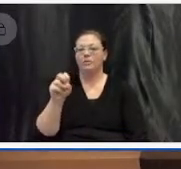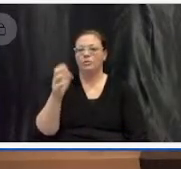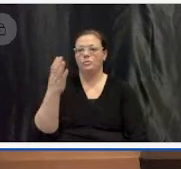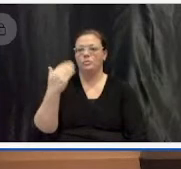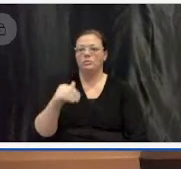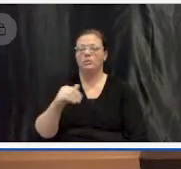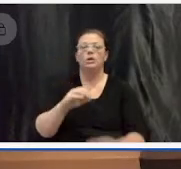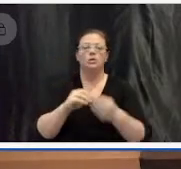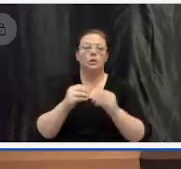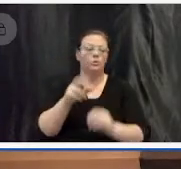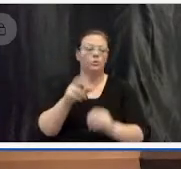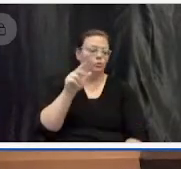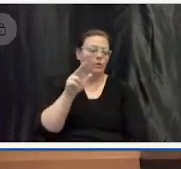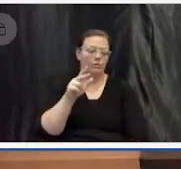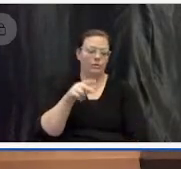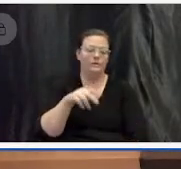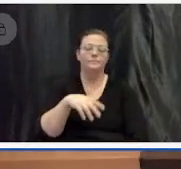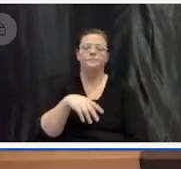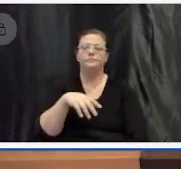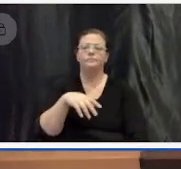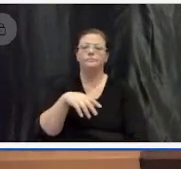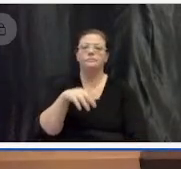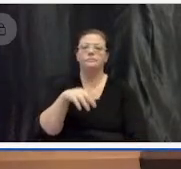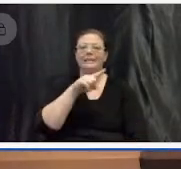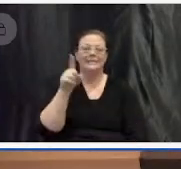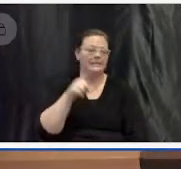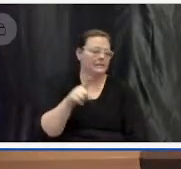Item 23,